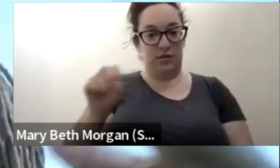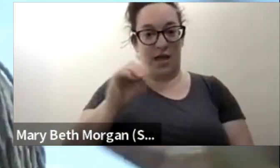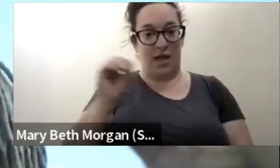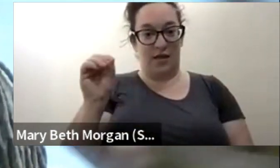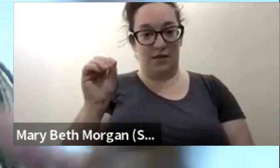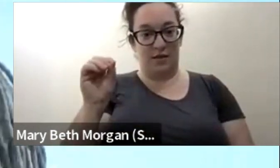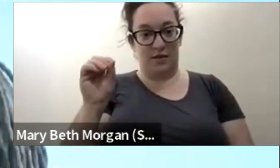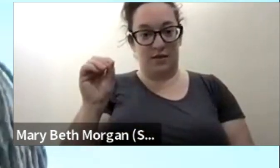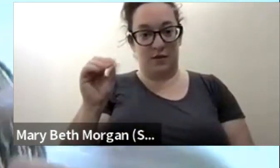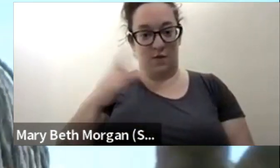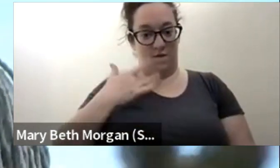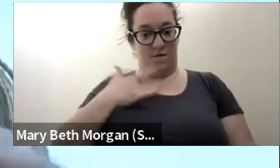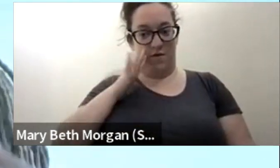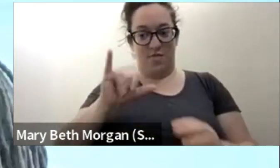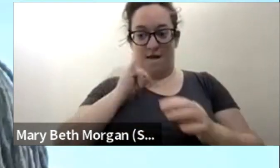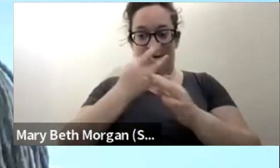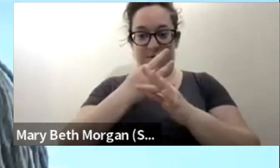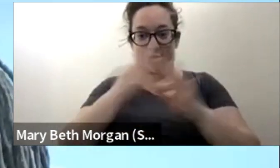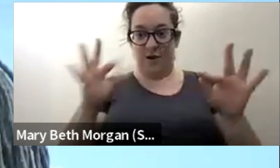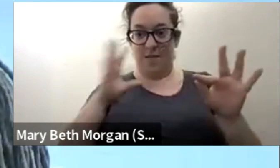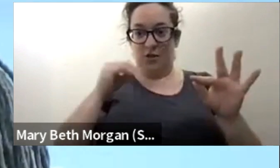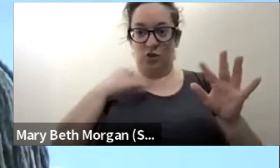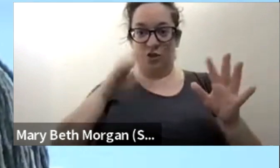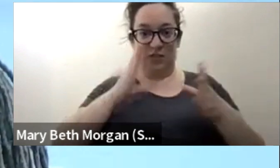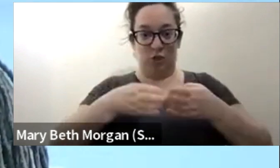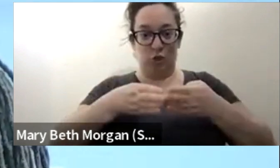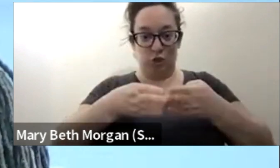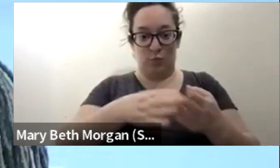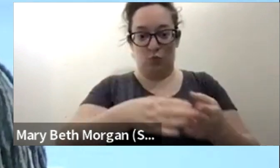world is a big, big part of all of this.